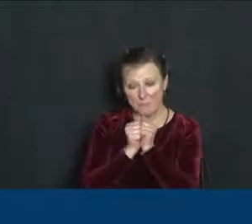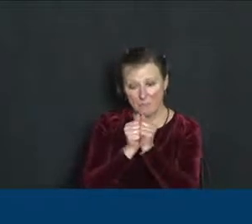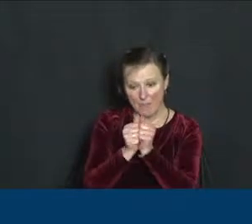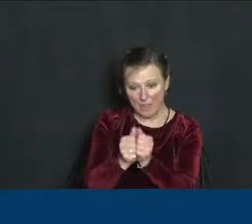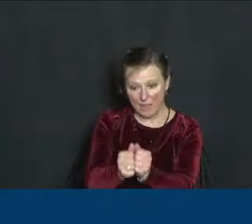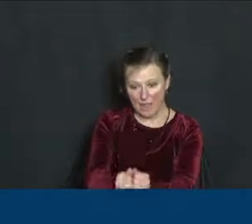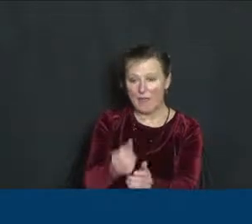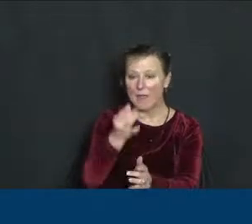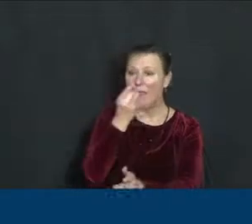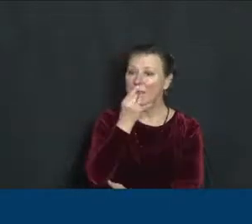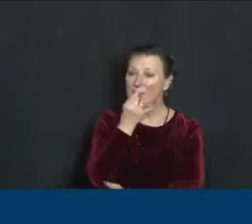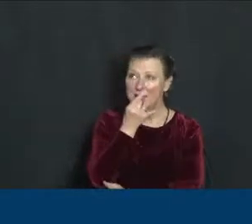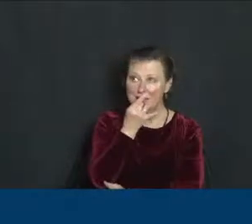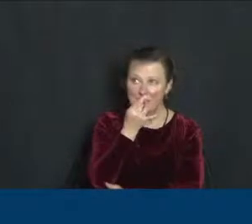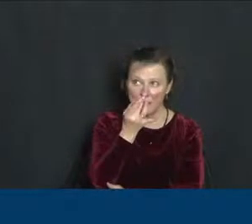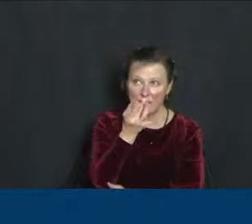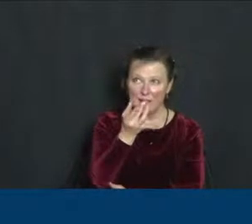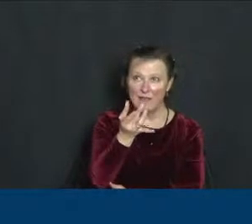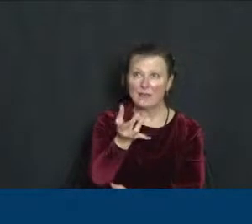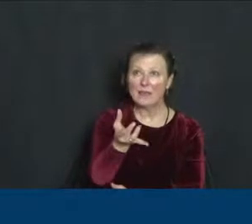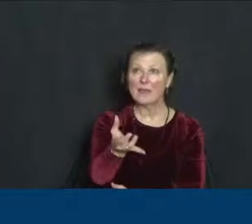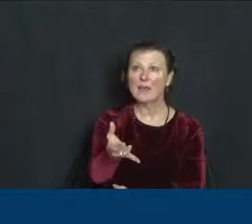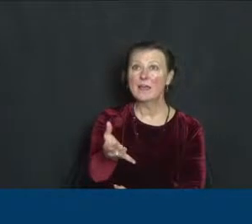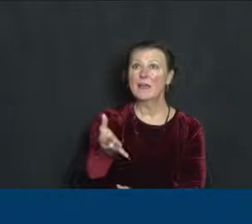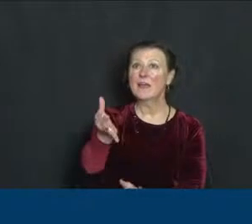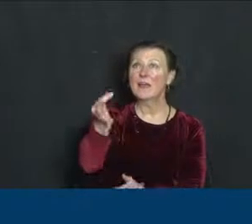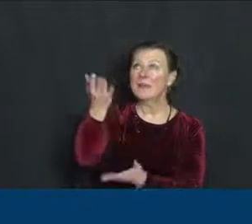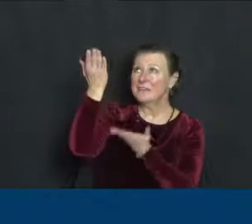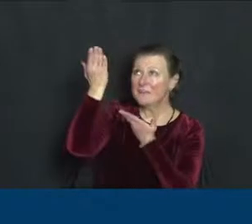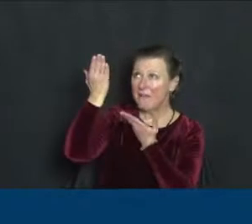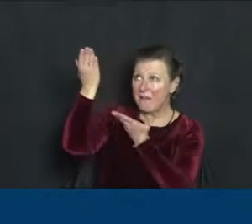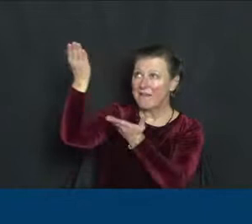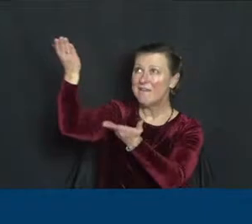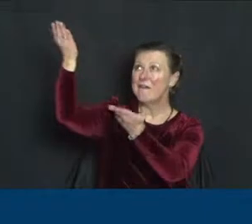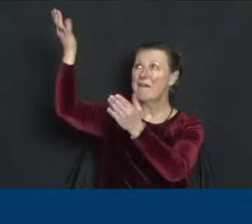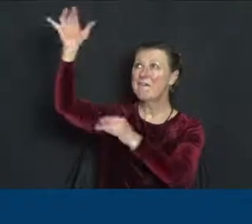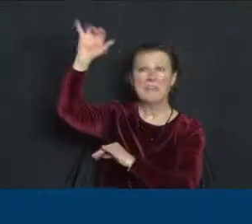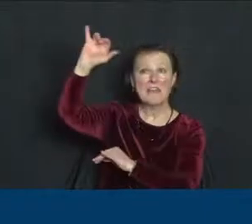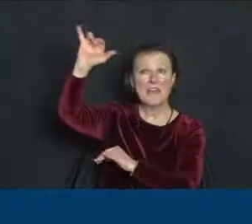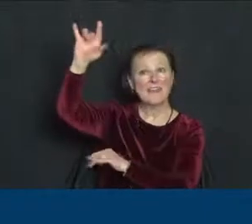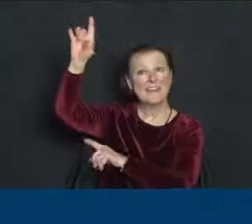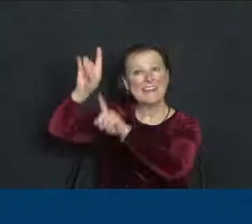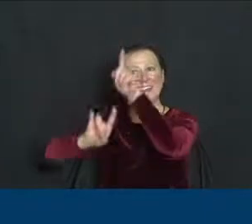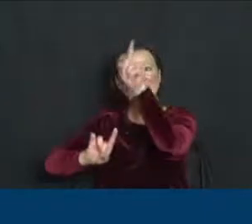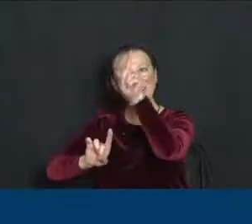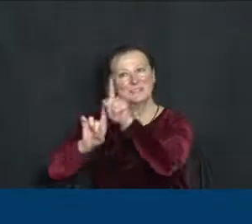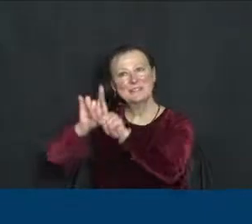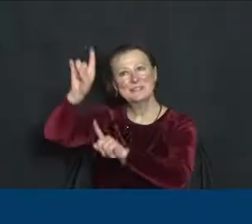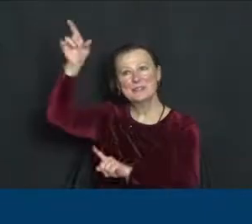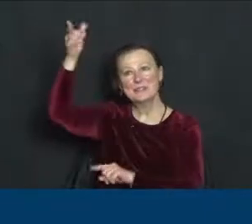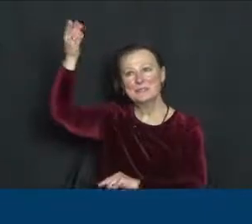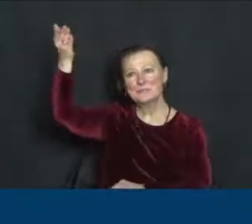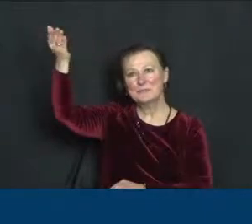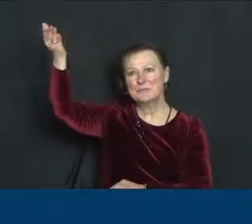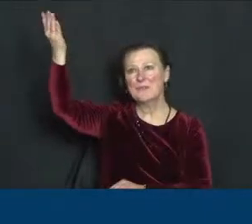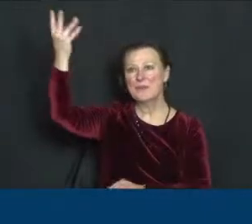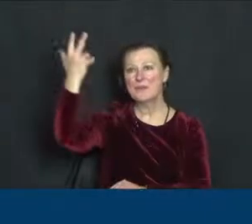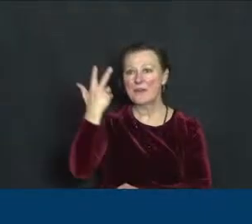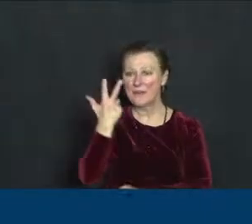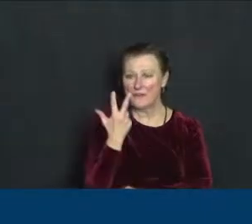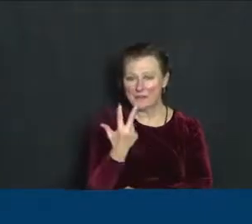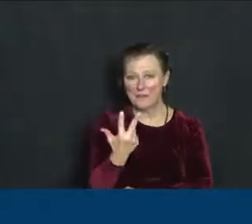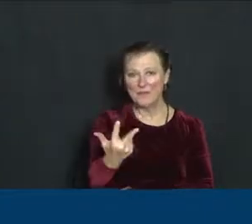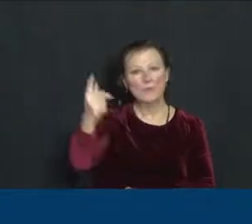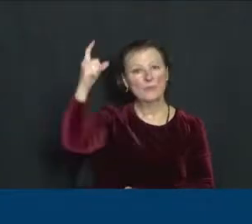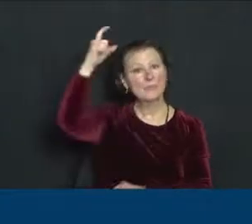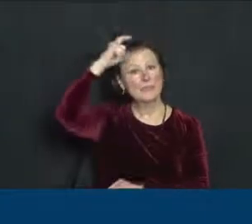And by the light of that same